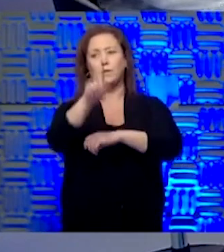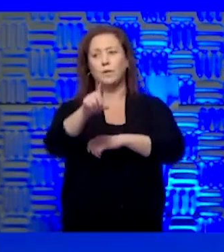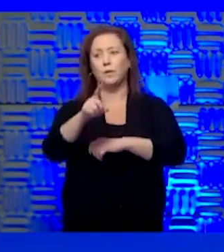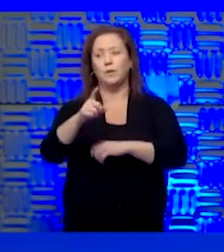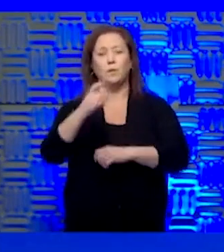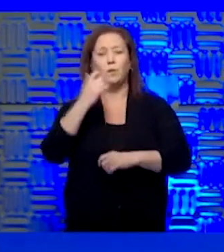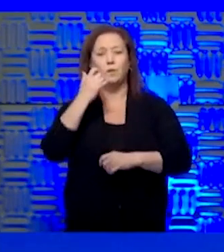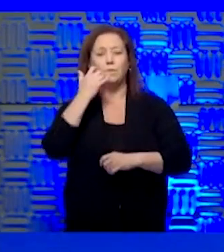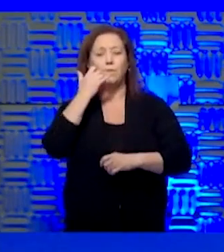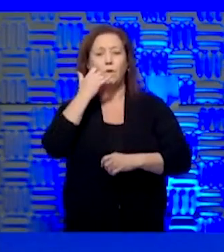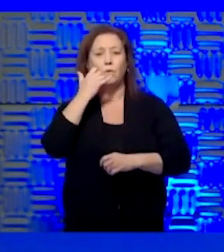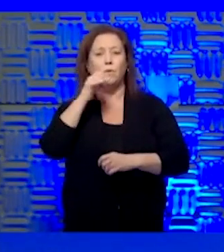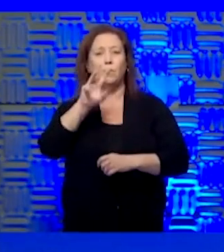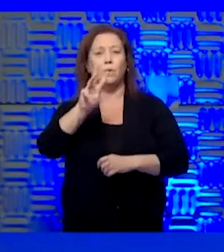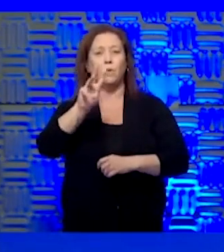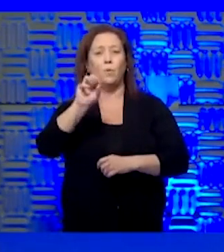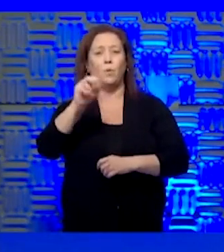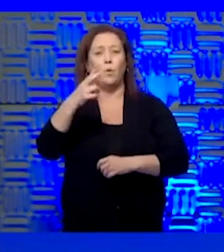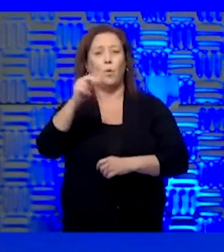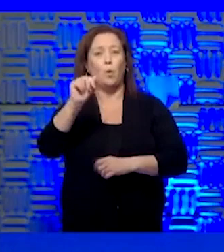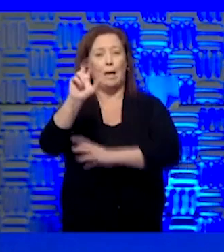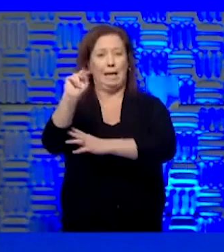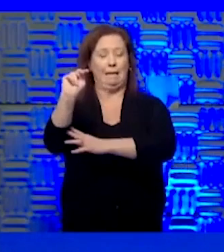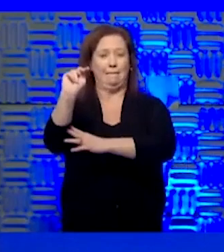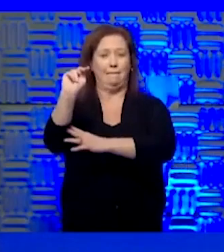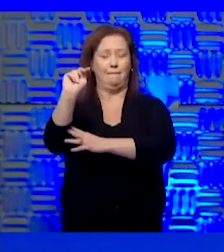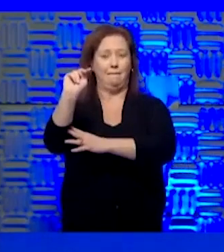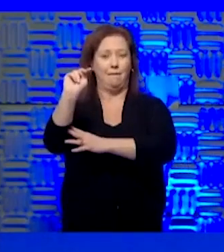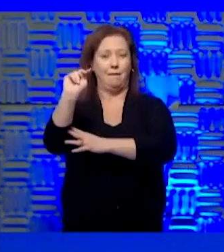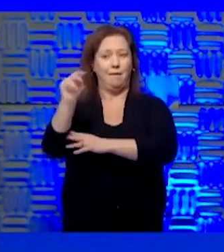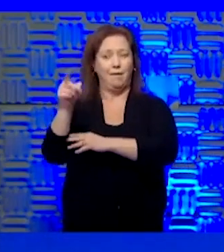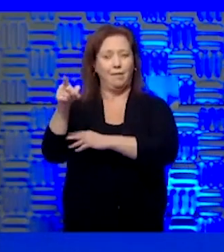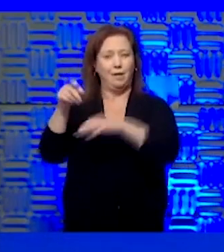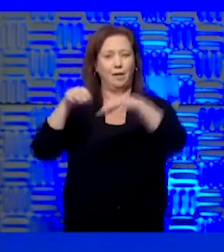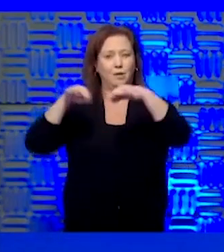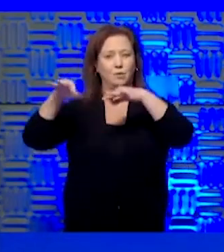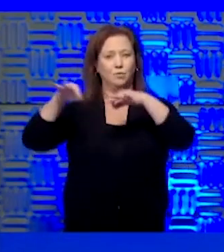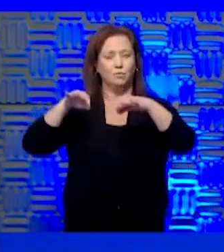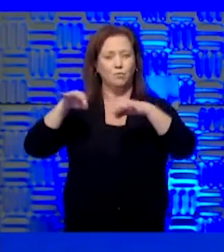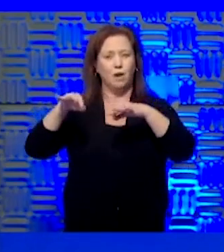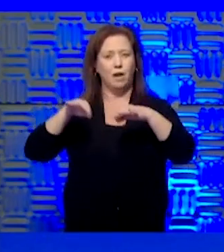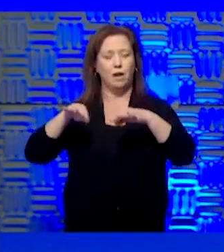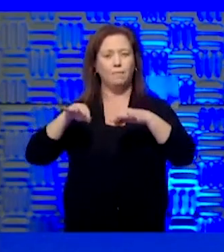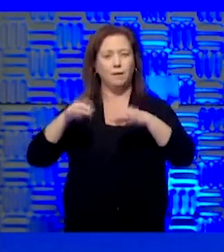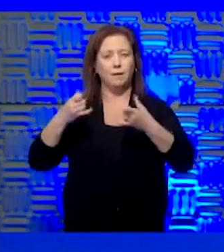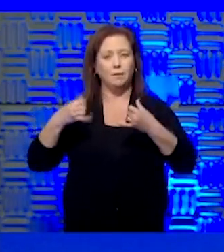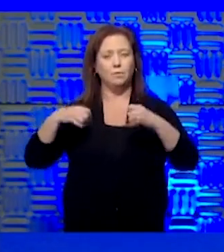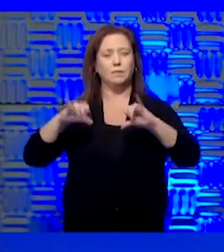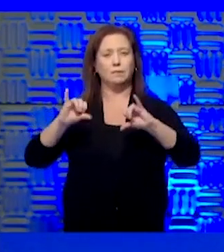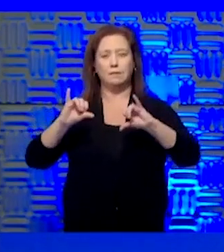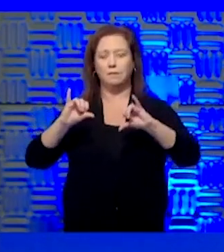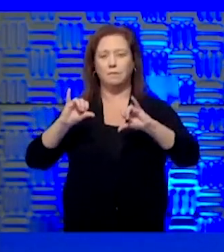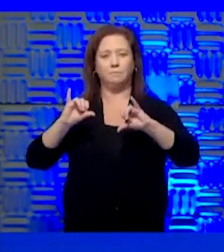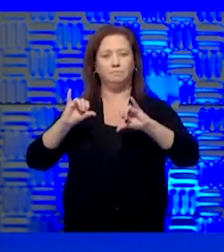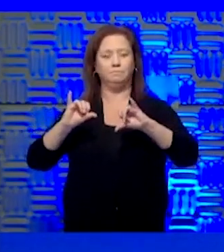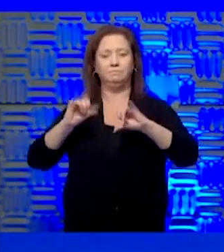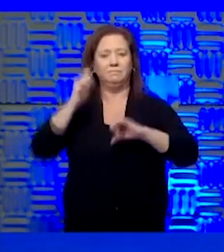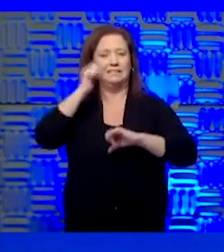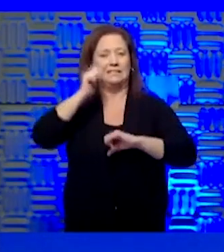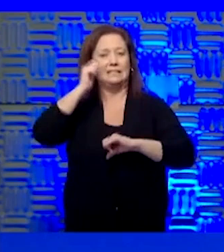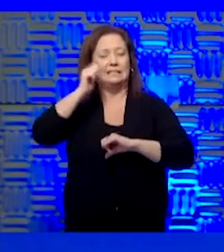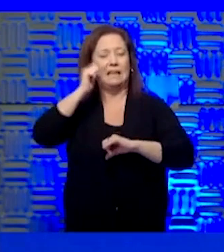on the phone call with Wuhan. They had described that they were still going about their daily